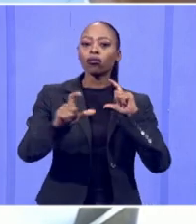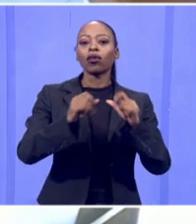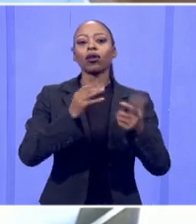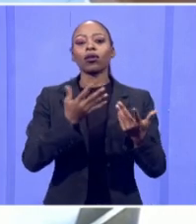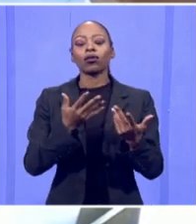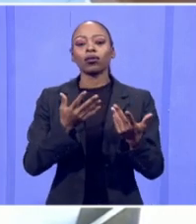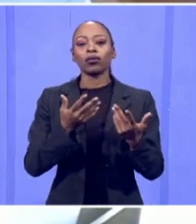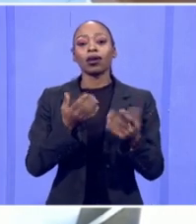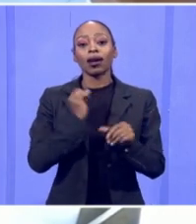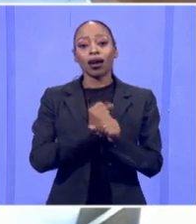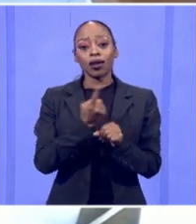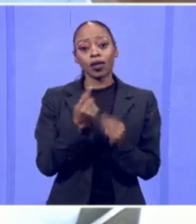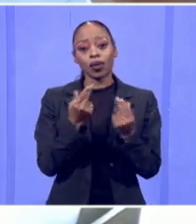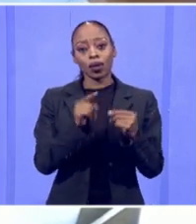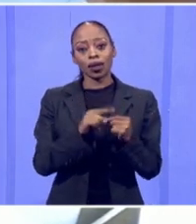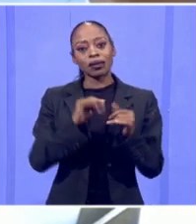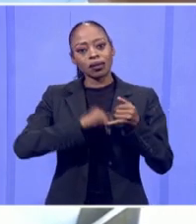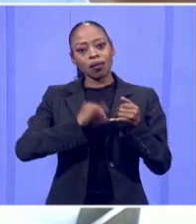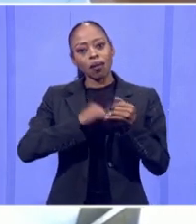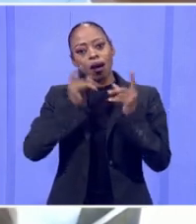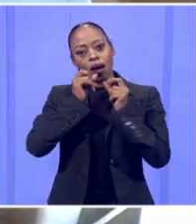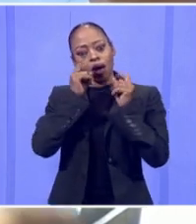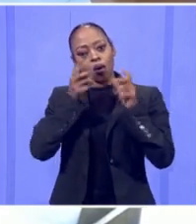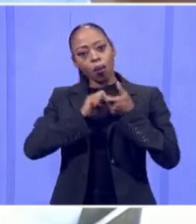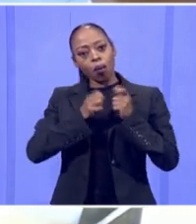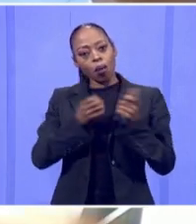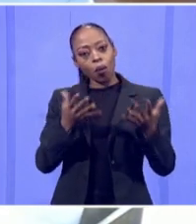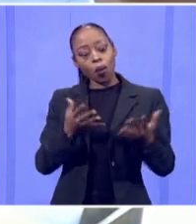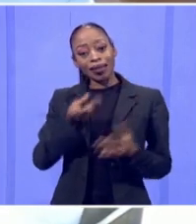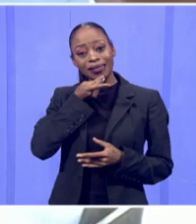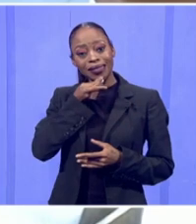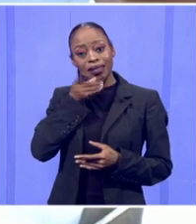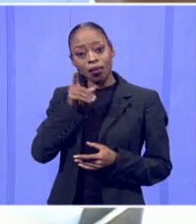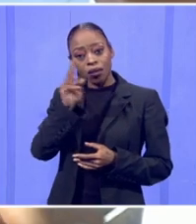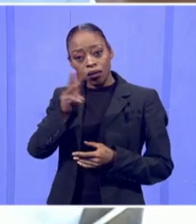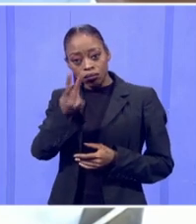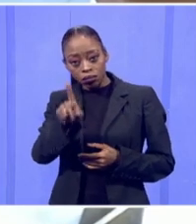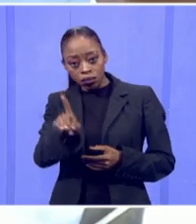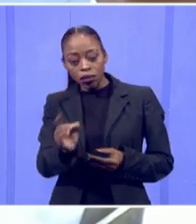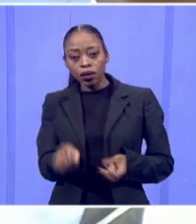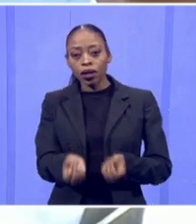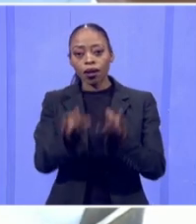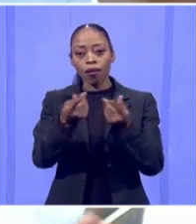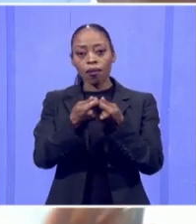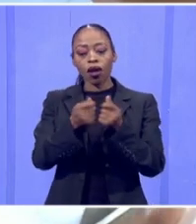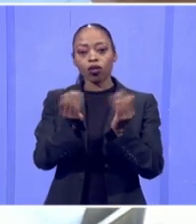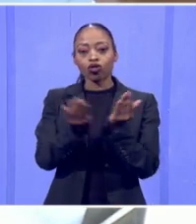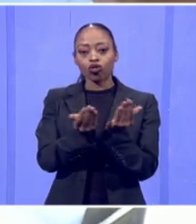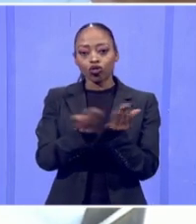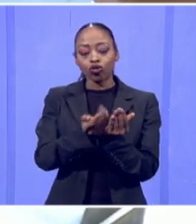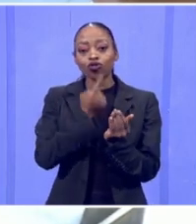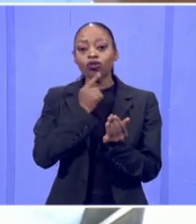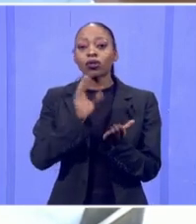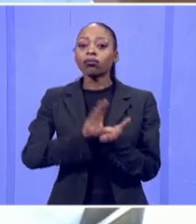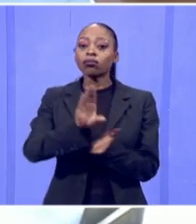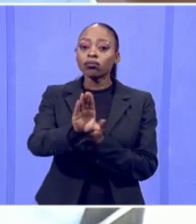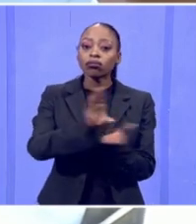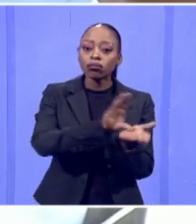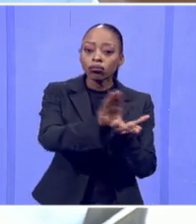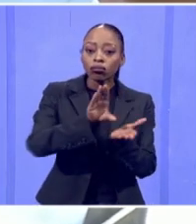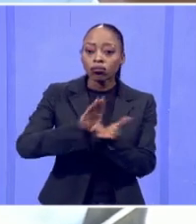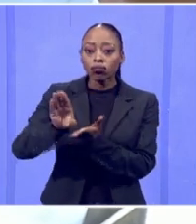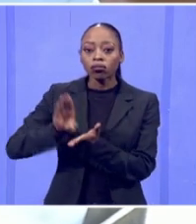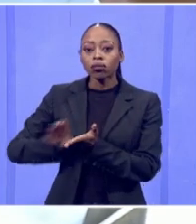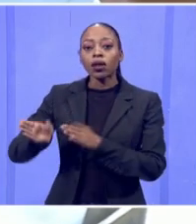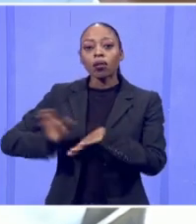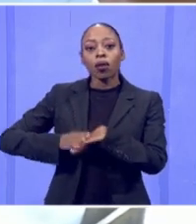do, already by September they knew what the problems were. By December they gave schools money to say, we're giving you so much, we're not going to